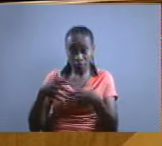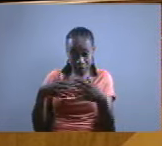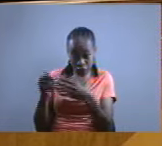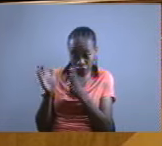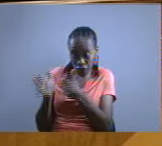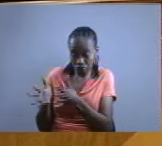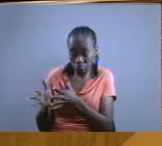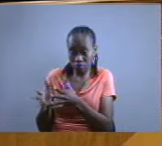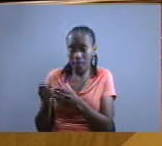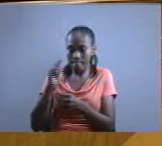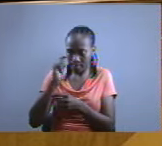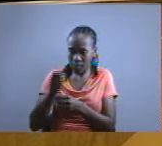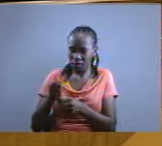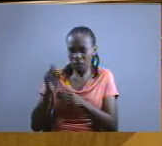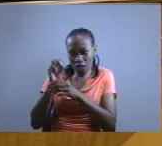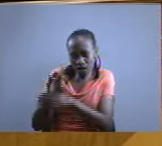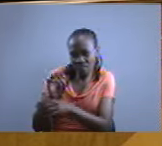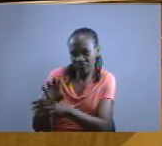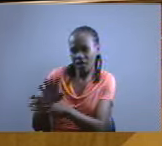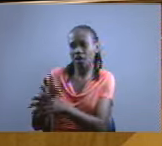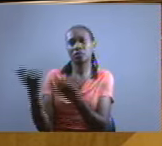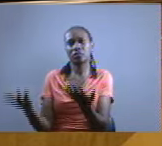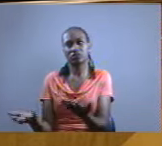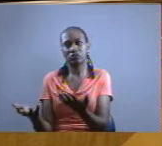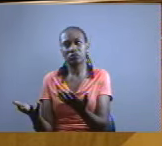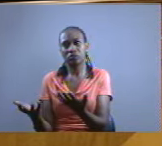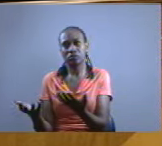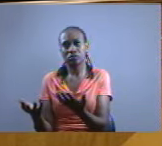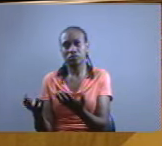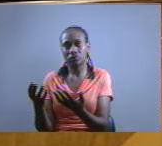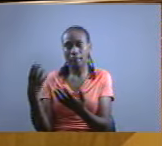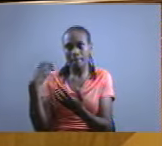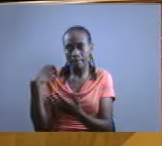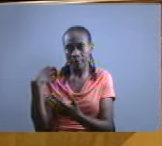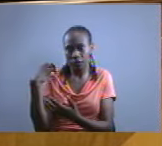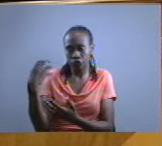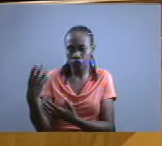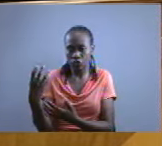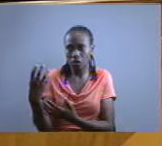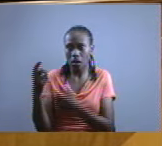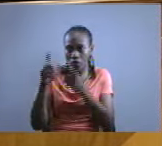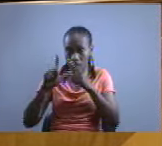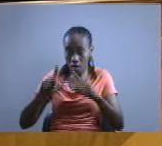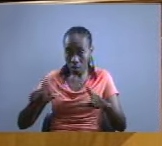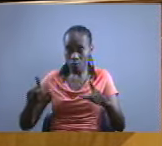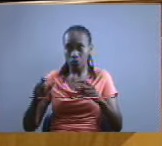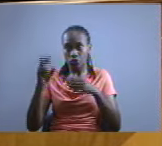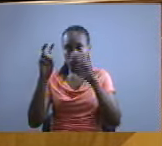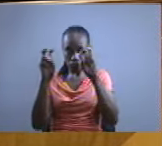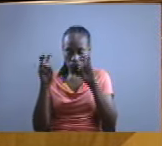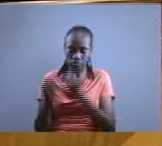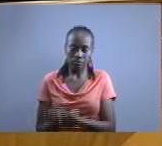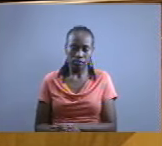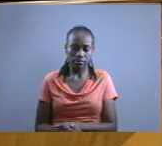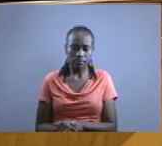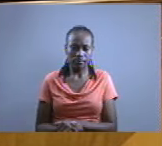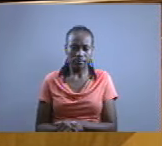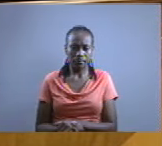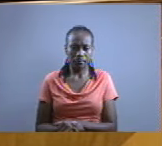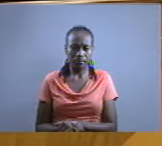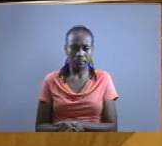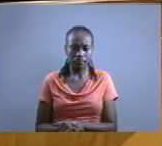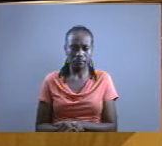an advisory body to the minister responsible for language matters. The Council